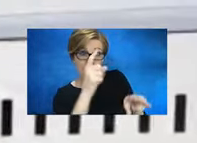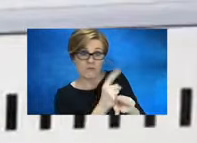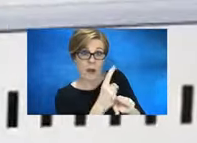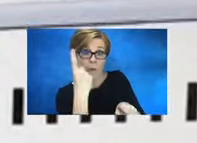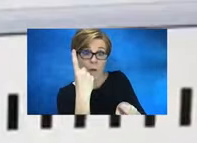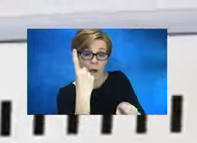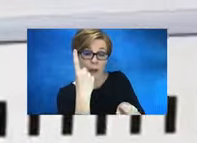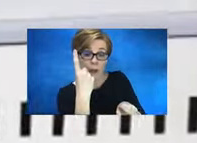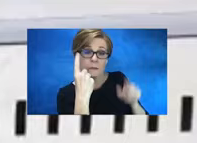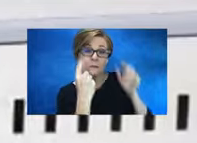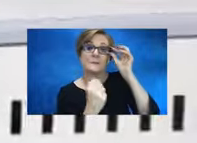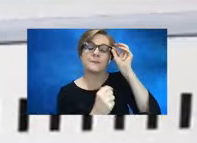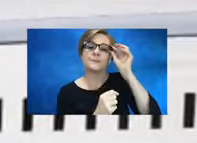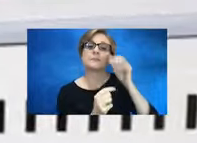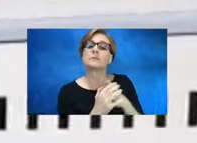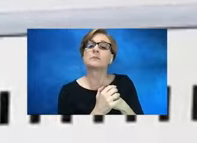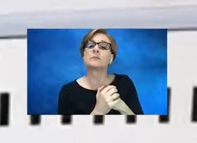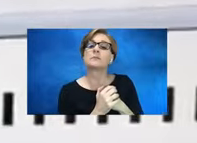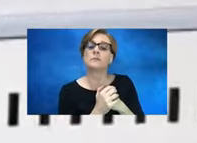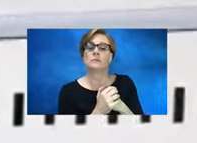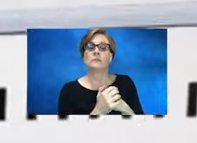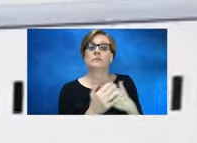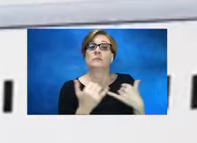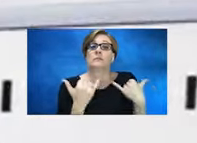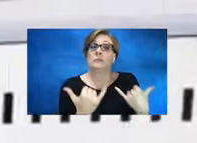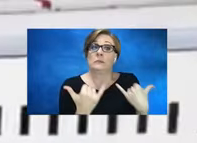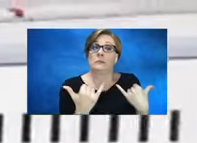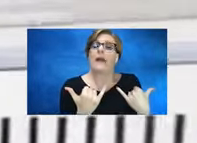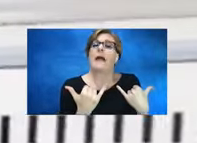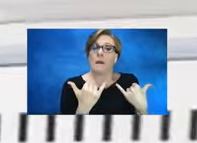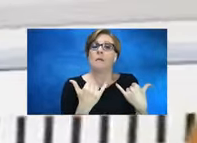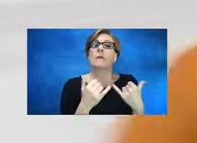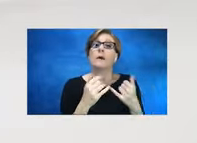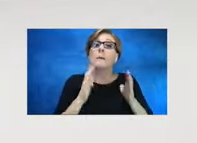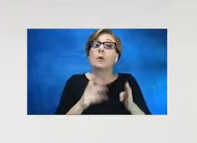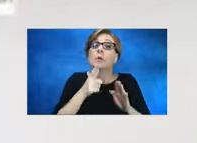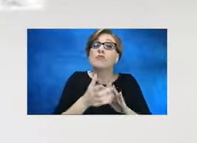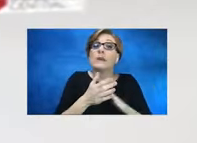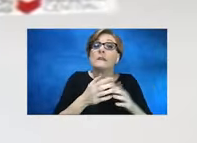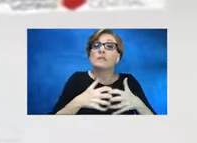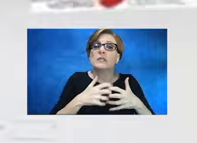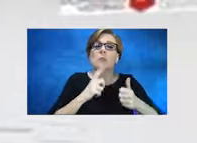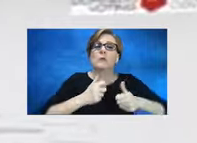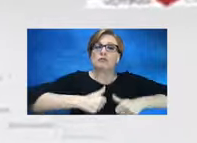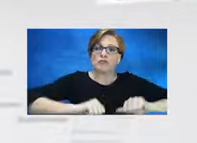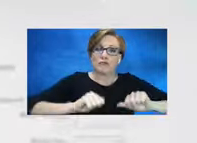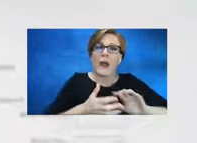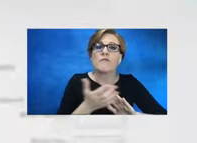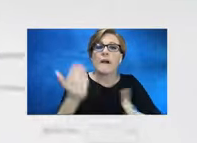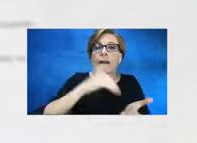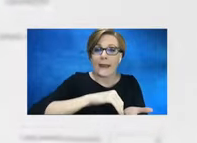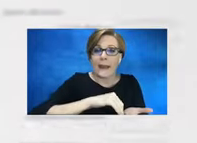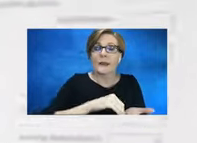ballot. So here they will try to attempt to run this ballot again. So, but they're going to flatten it out,